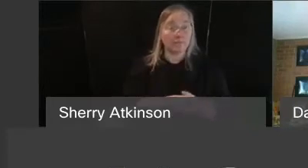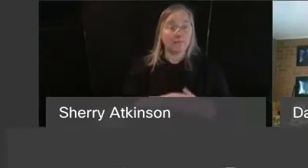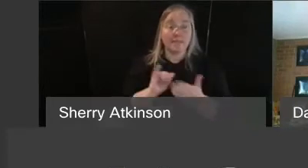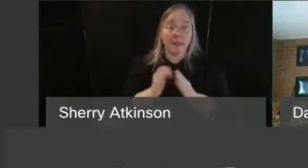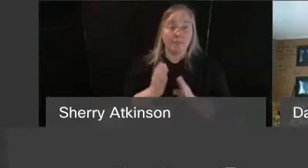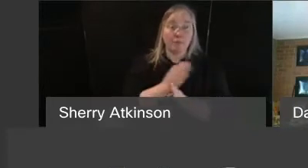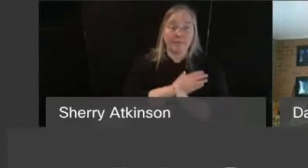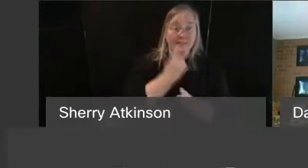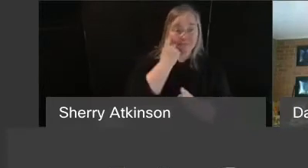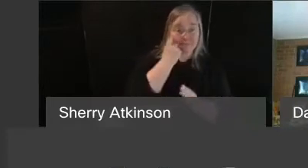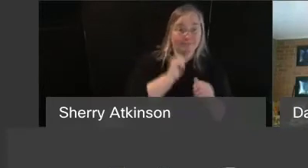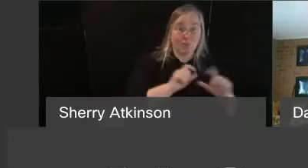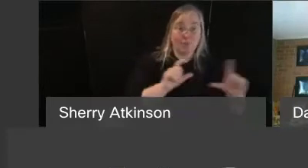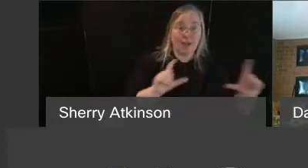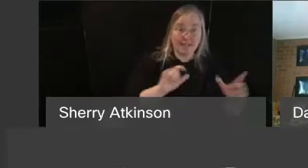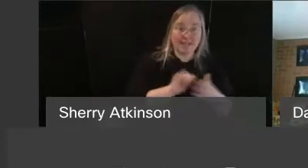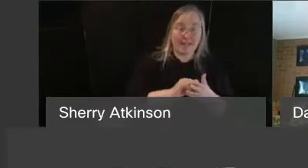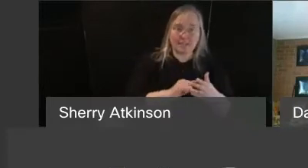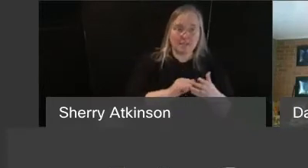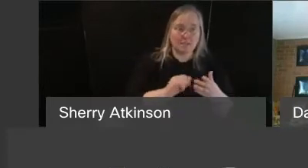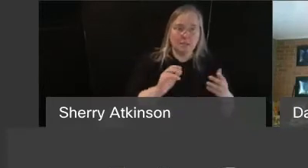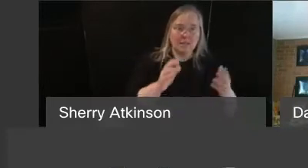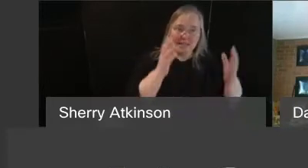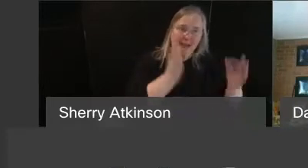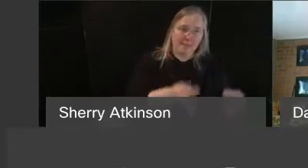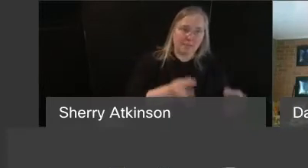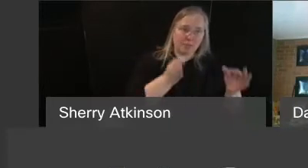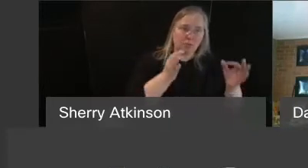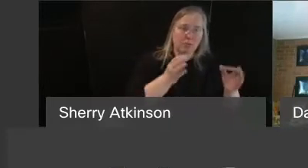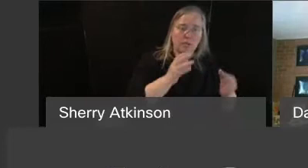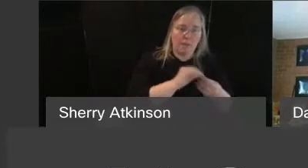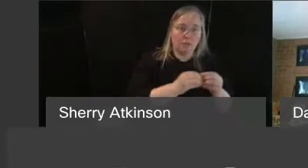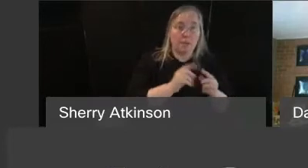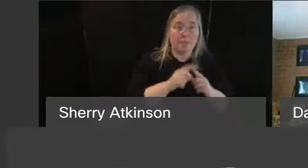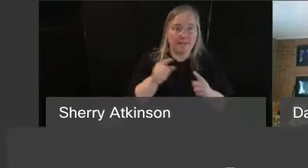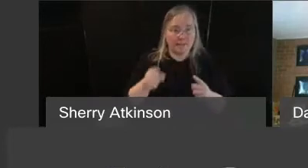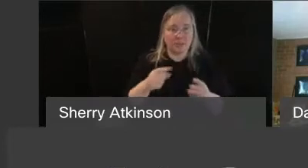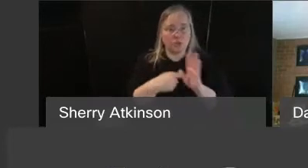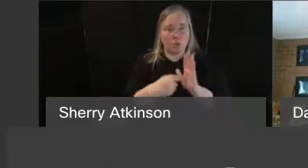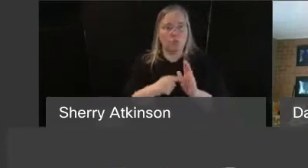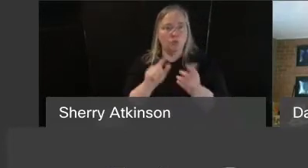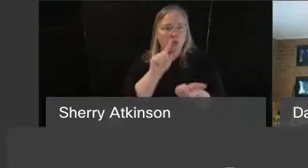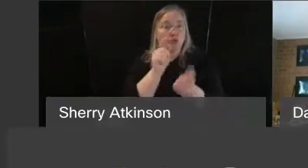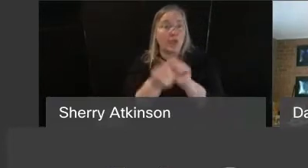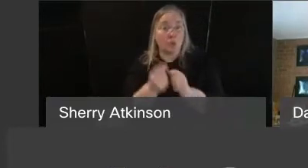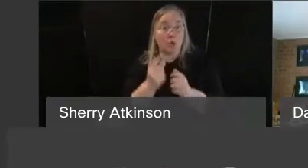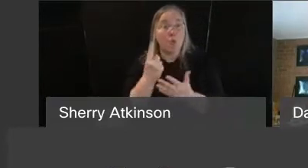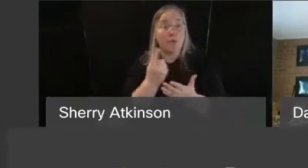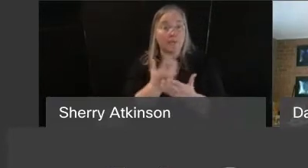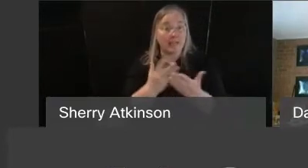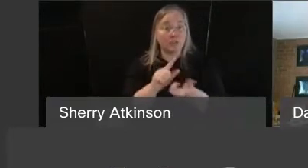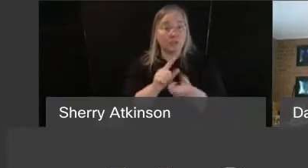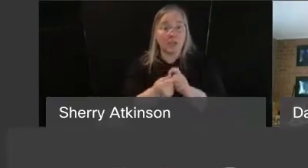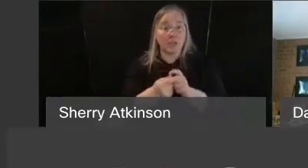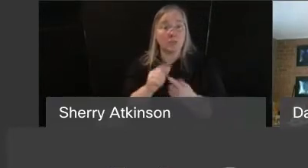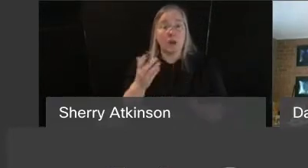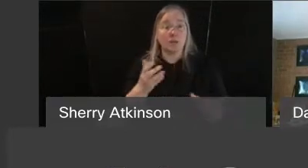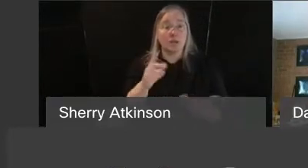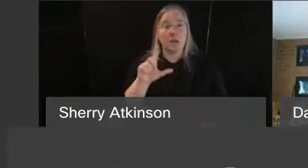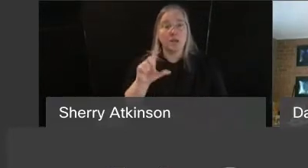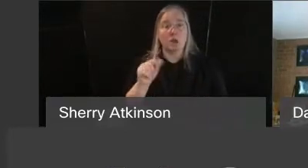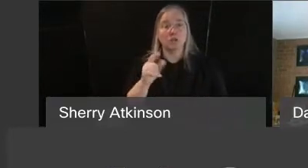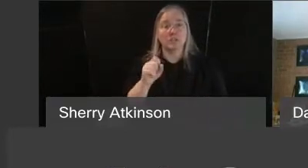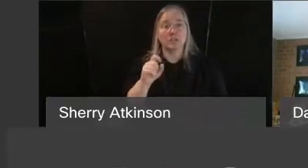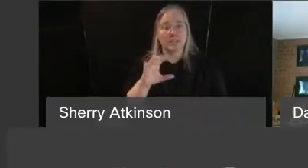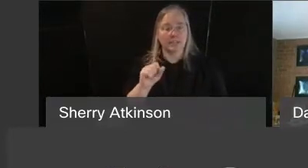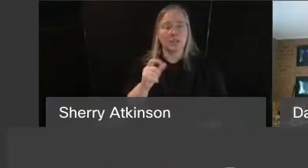sort of the absolute numbers. This has been the change, and one thing that's really kind of changed tremendously is sort of in the logistics areas, in transportation and